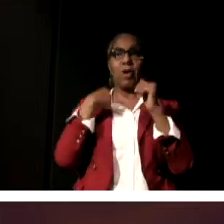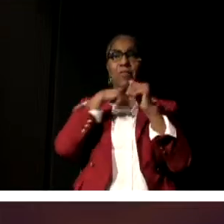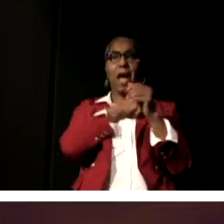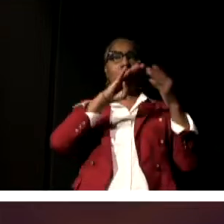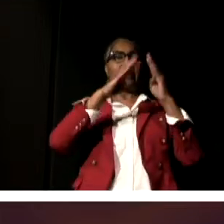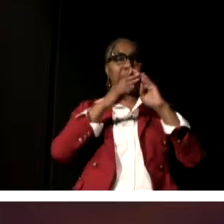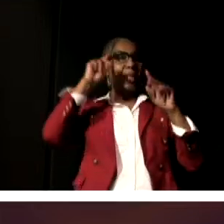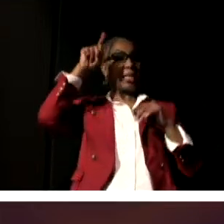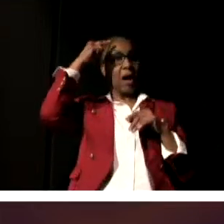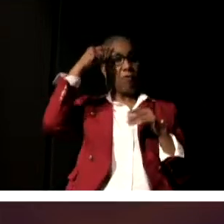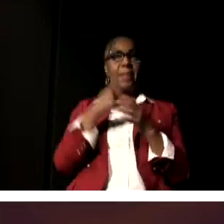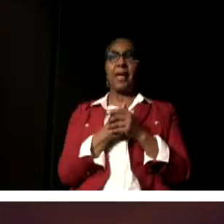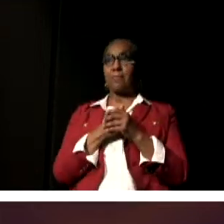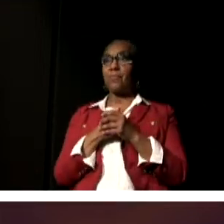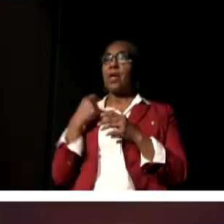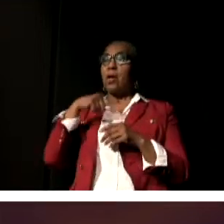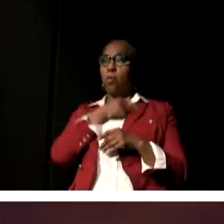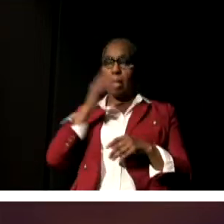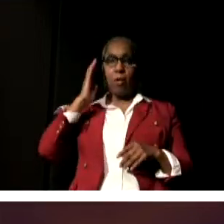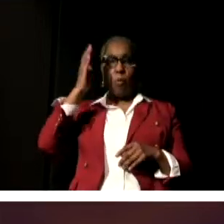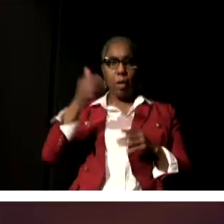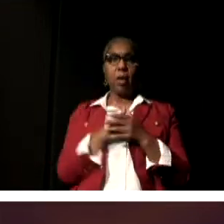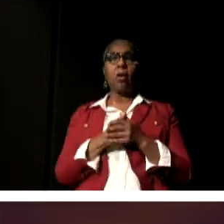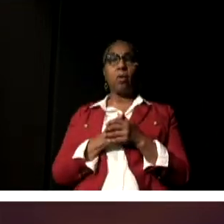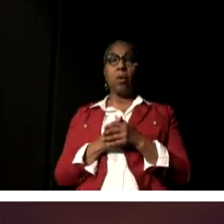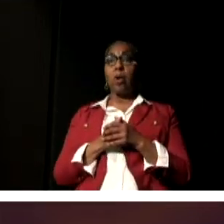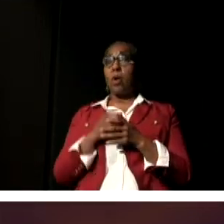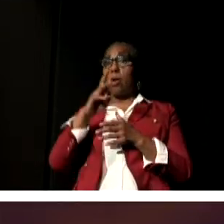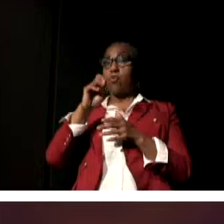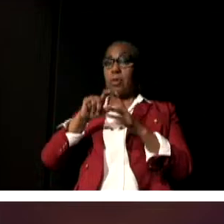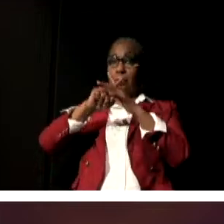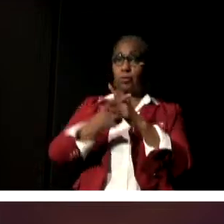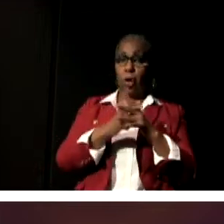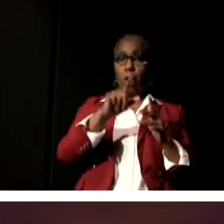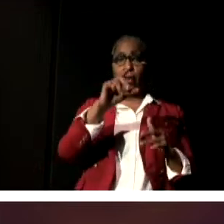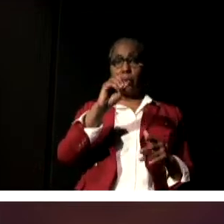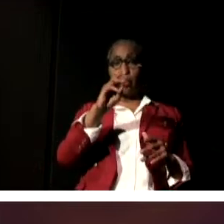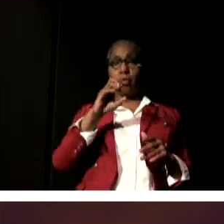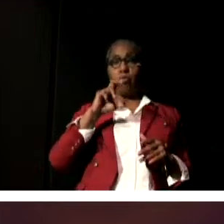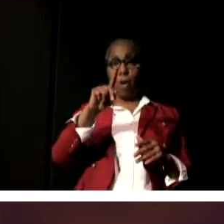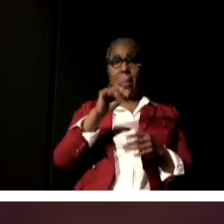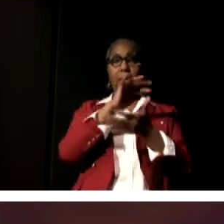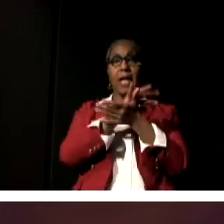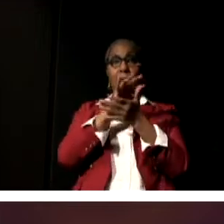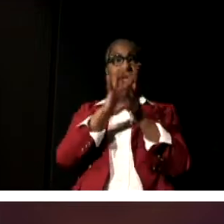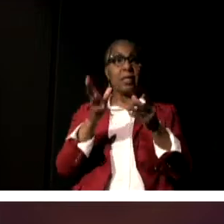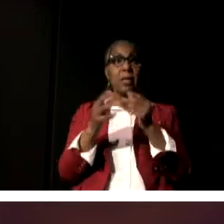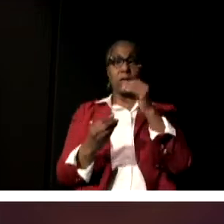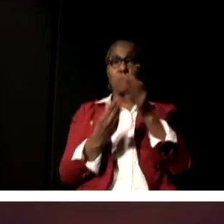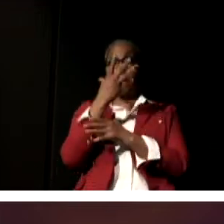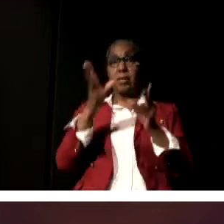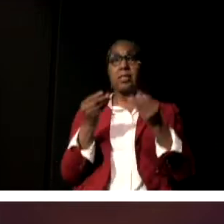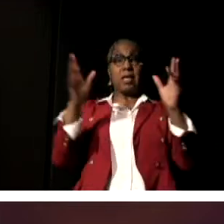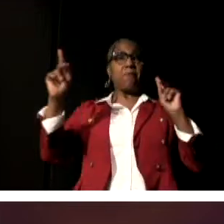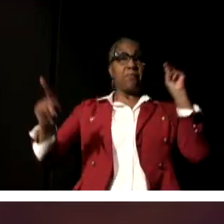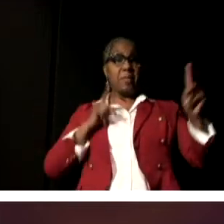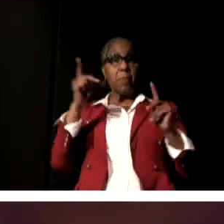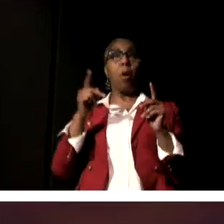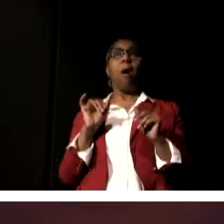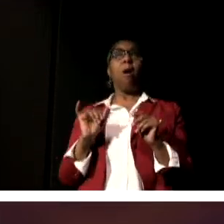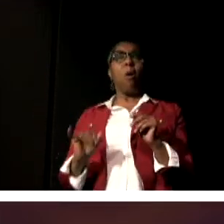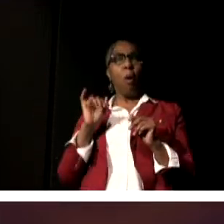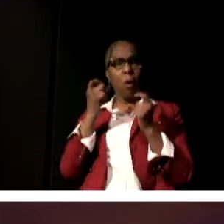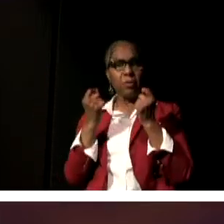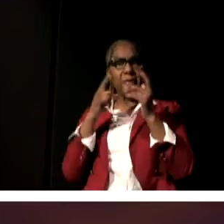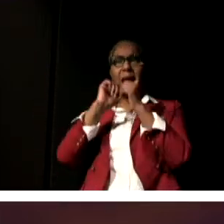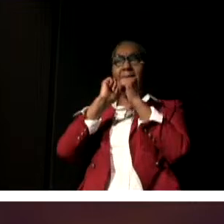city government. We will relaunch Rock Academy this spring to give residents an inside look at